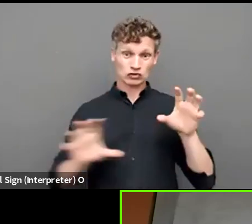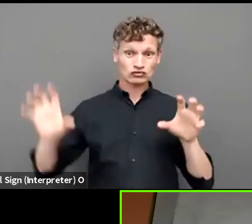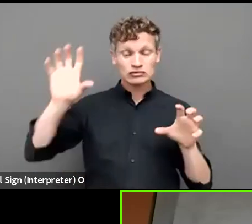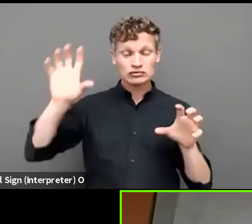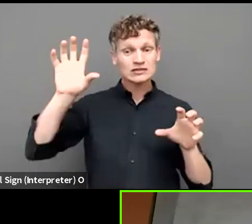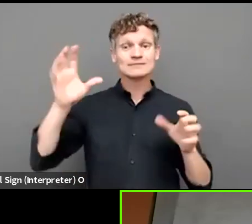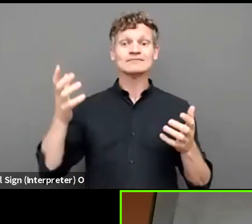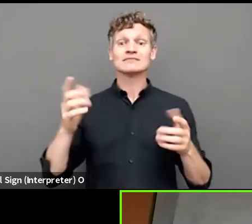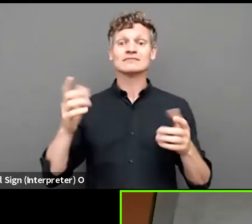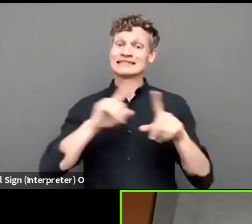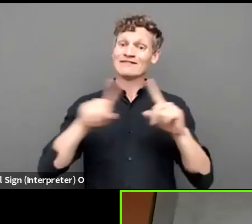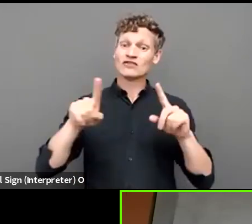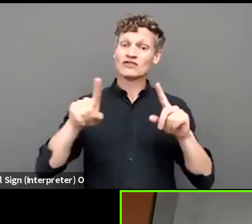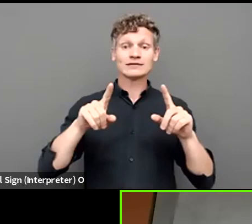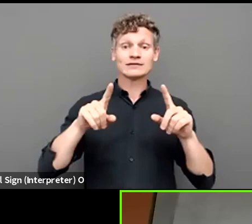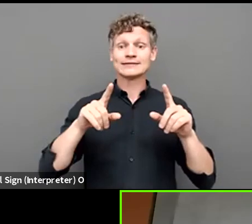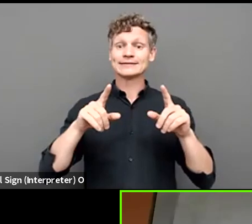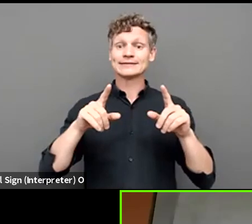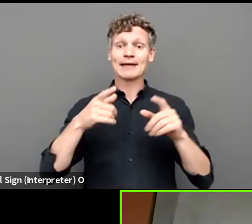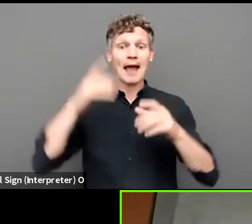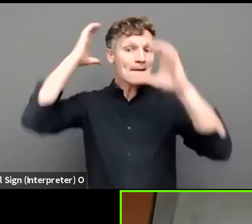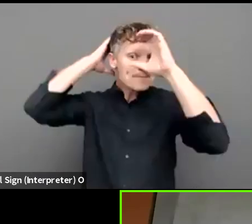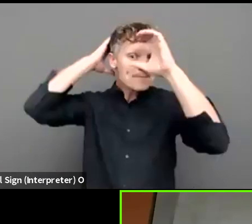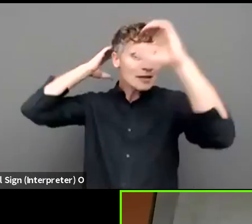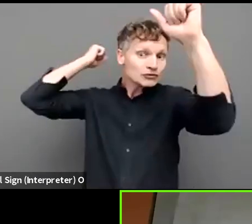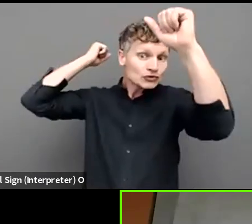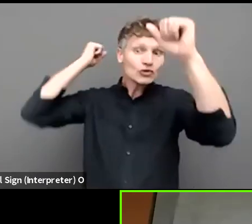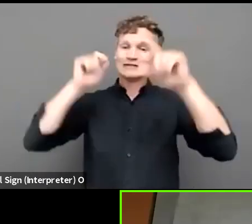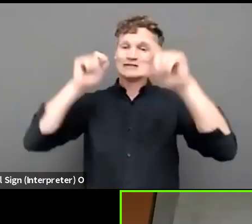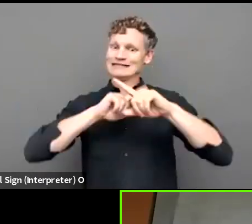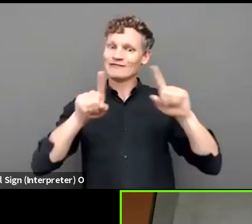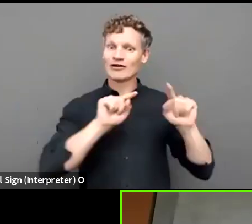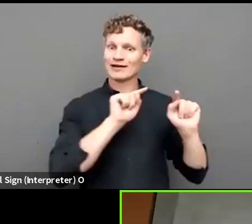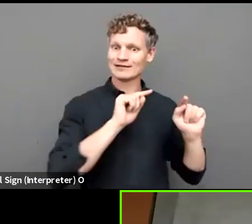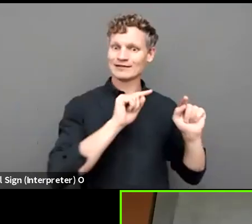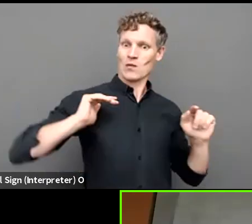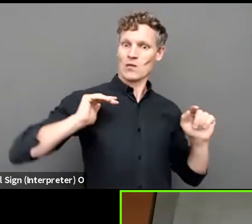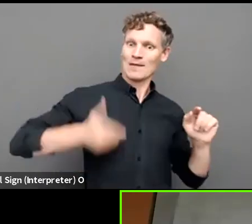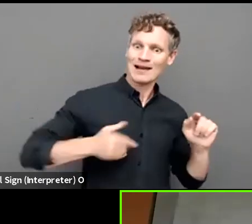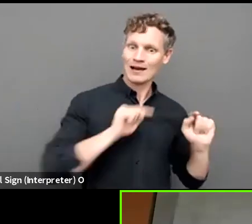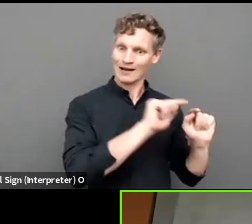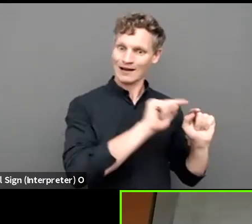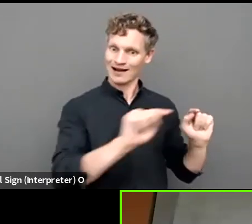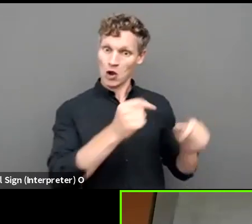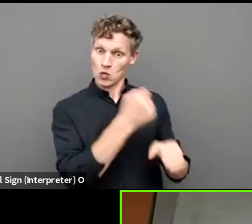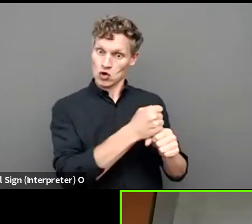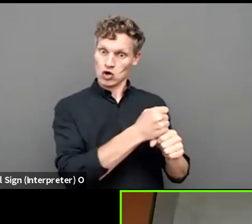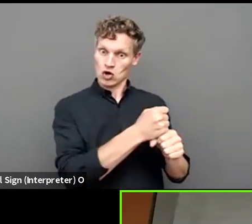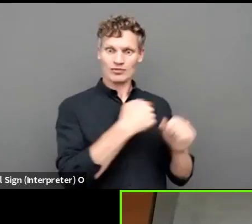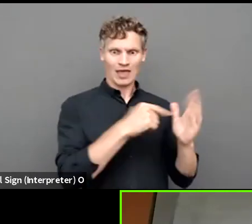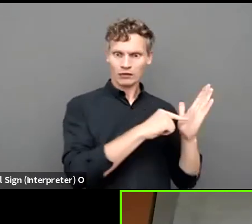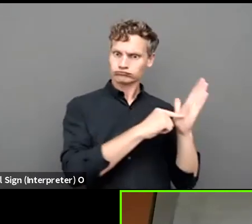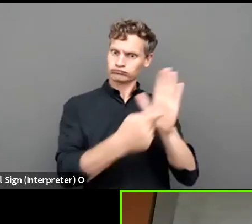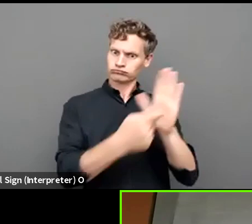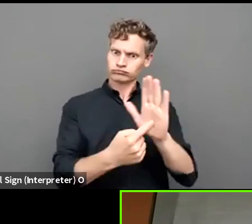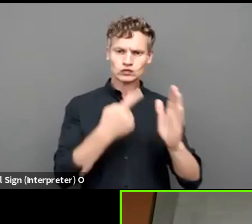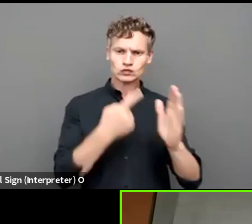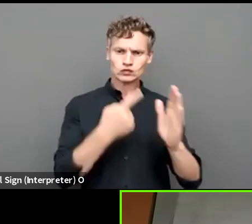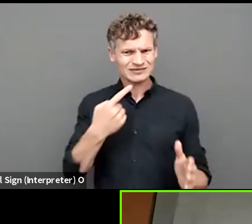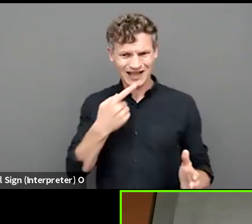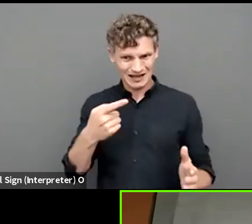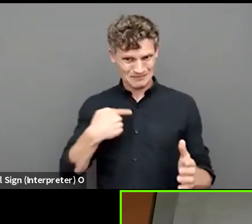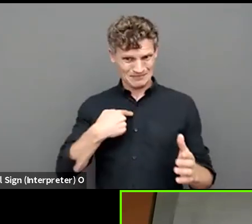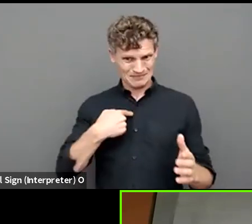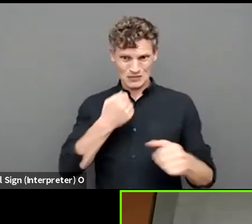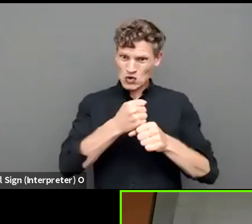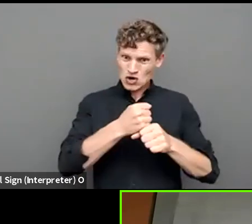they could identify with. And we had those role models tell them that as an engineer, you can save the ocean, you can save the